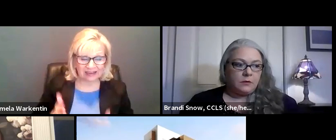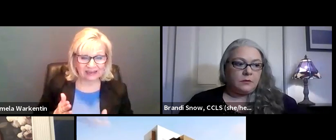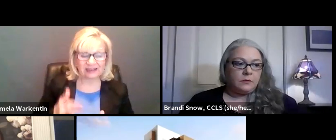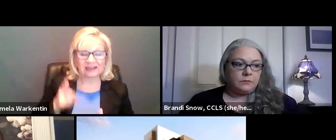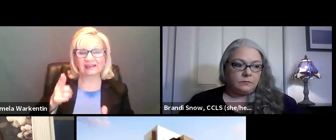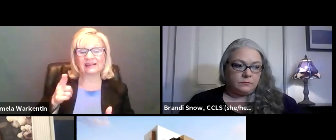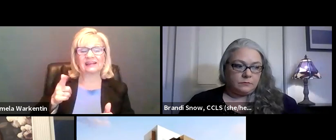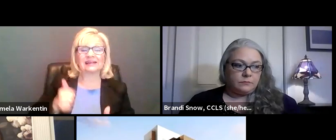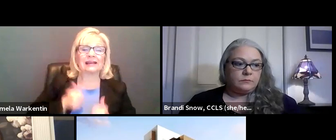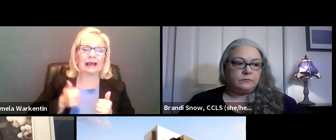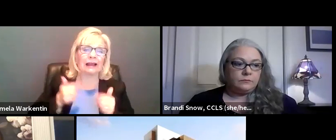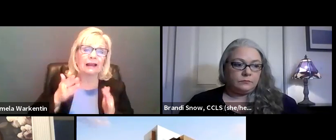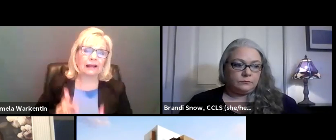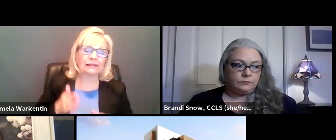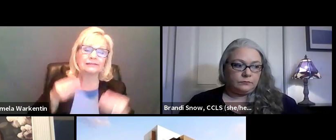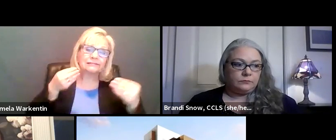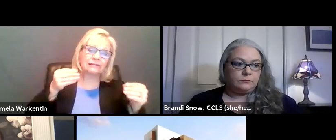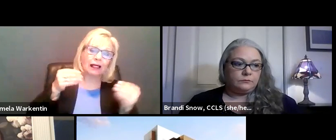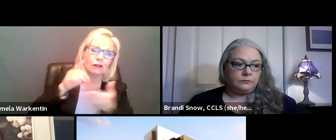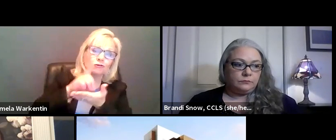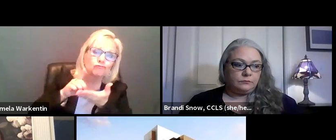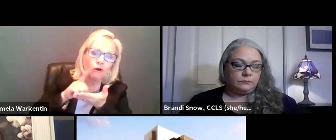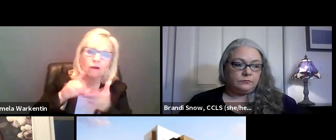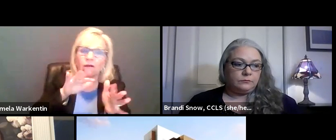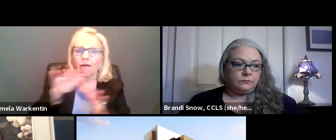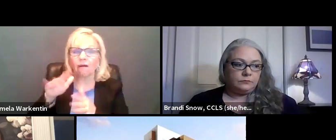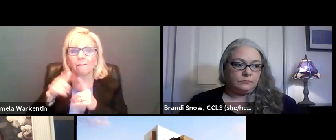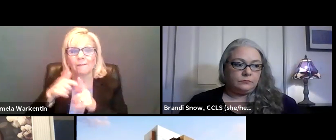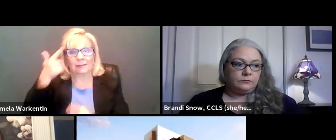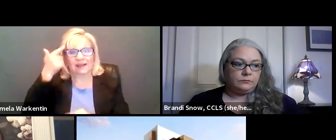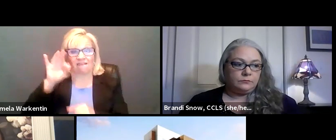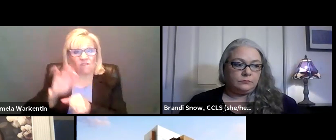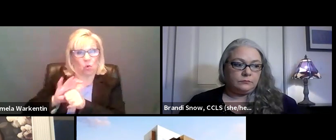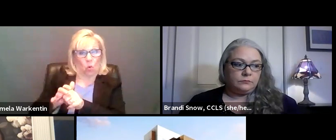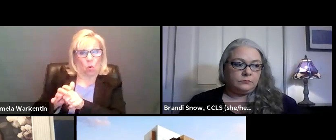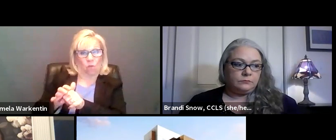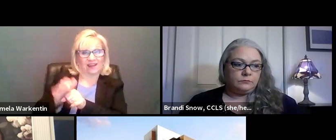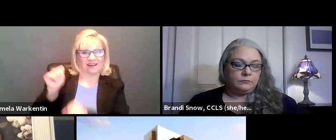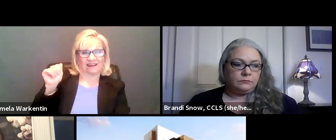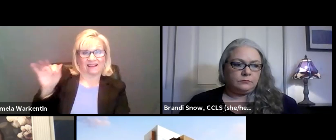known to sell drugs, but right now because of COVID-19,